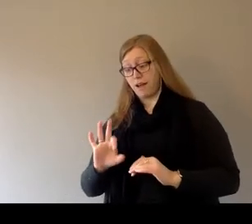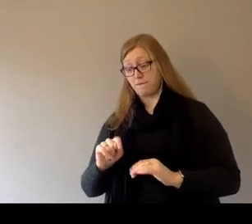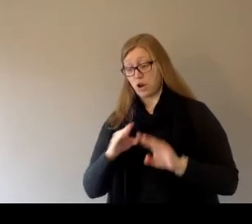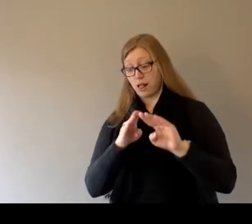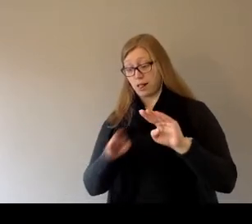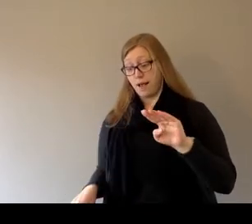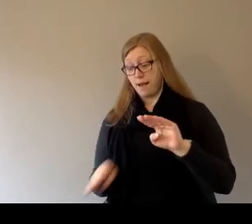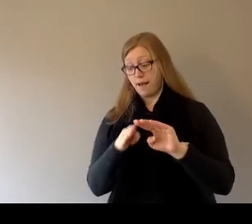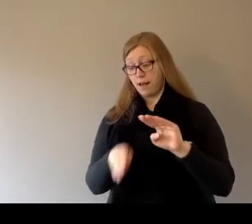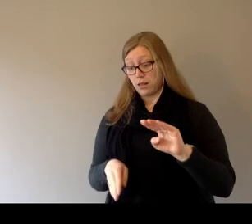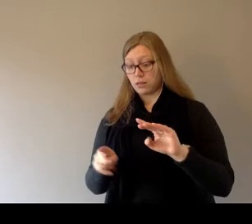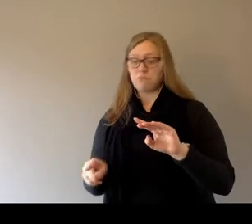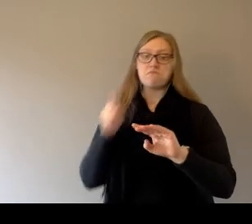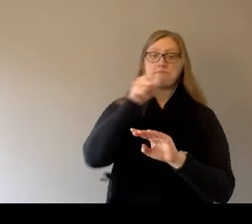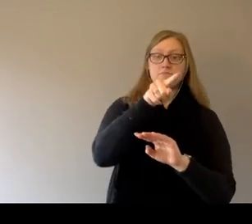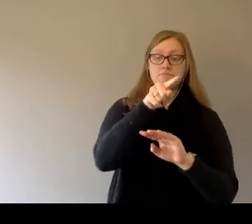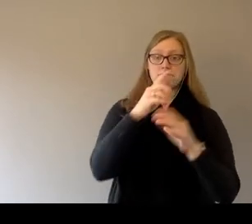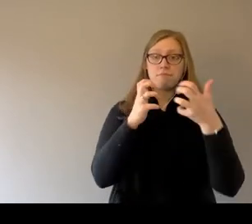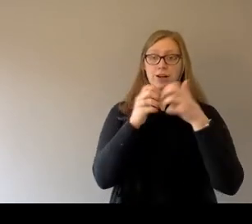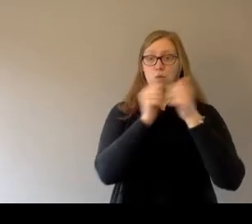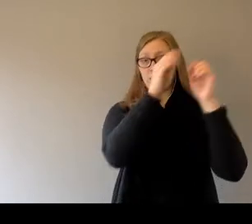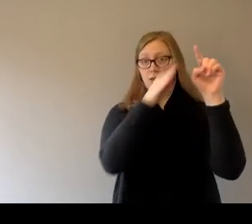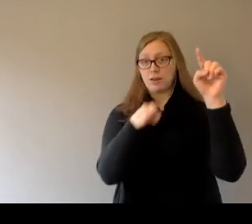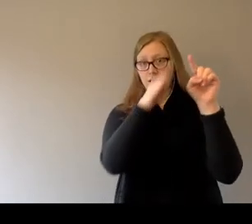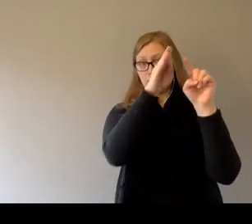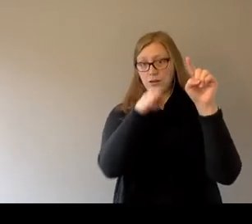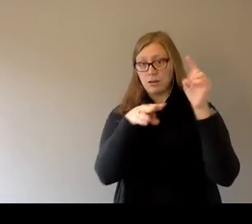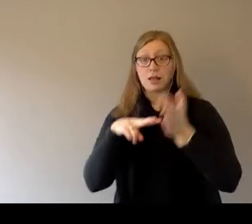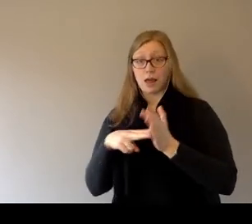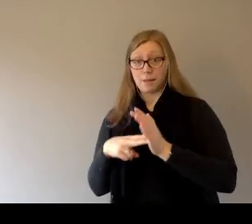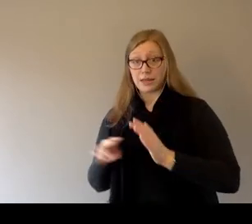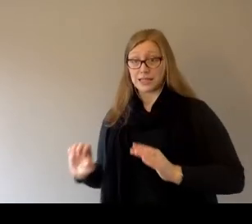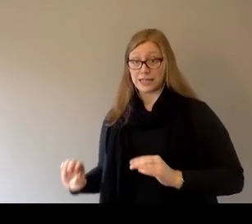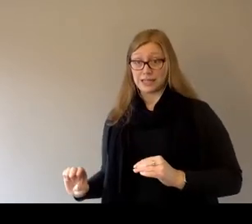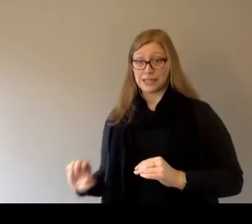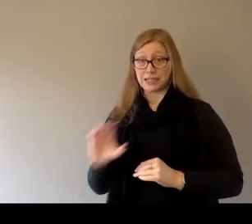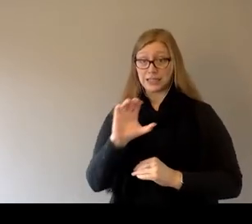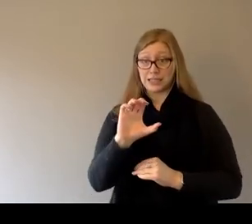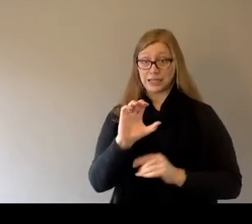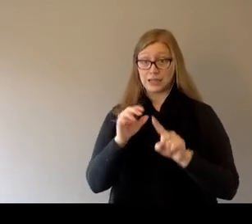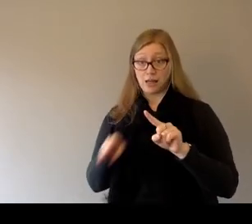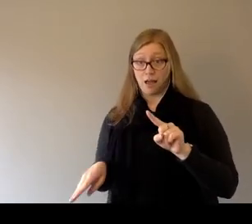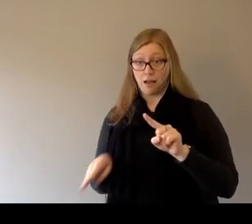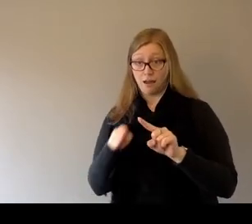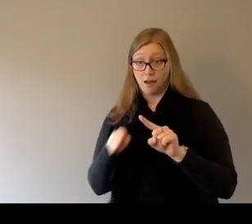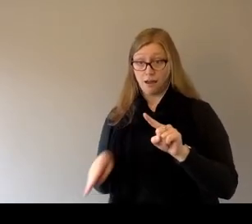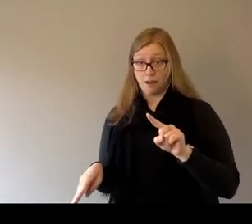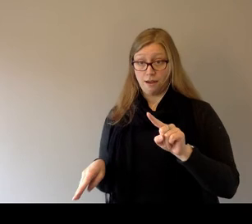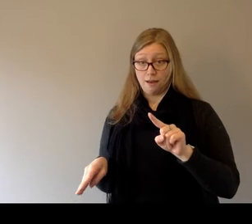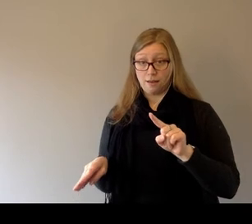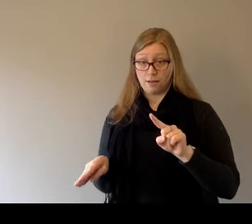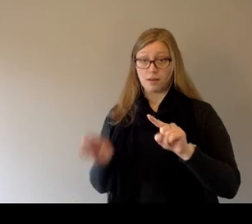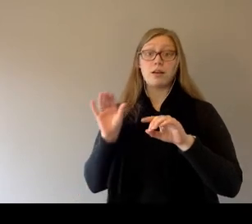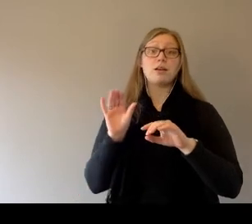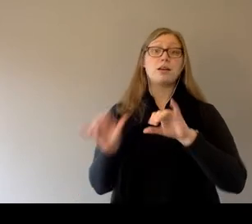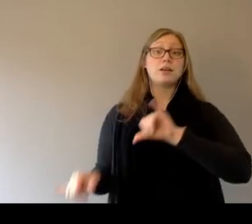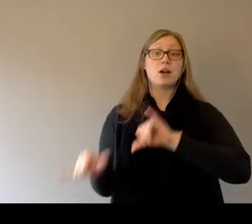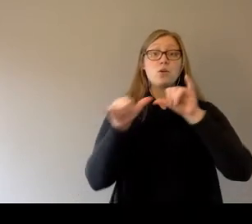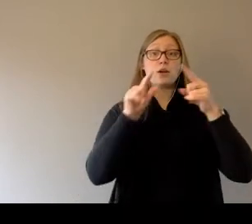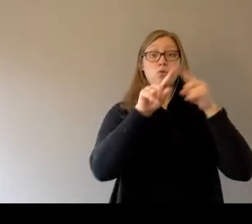I know that EC is congruent to AC.